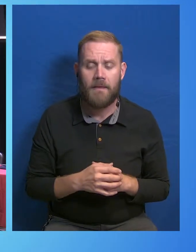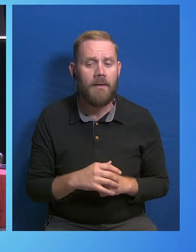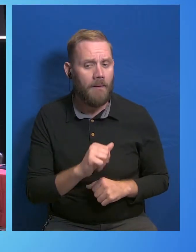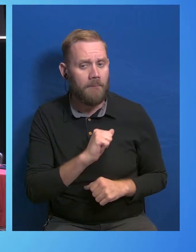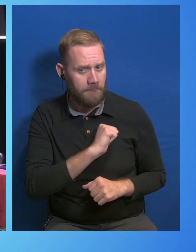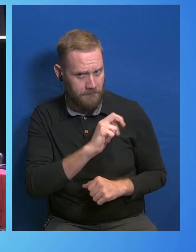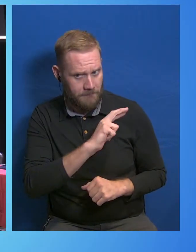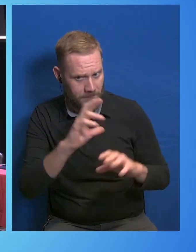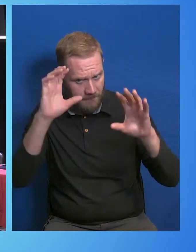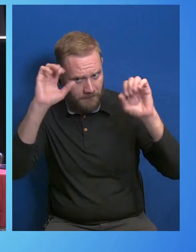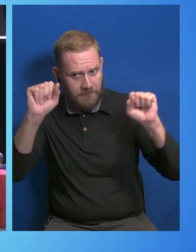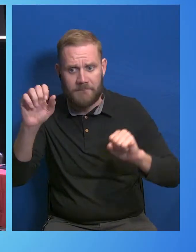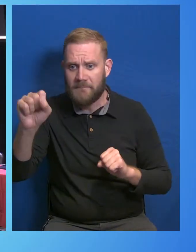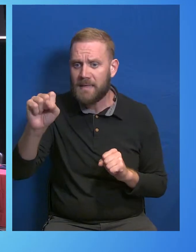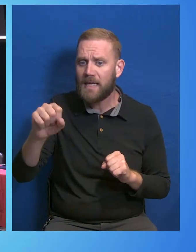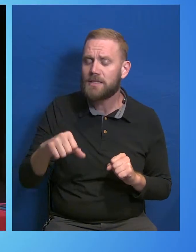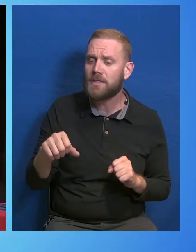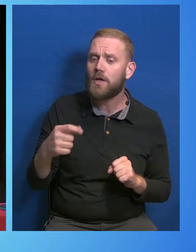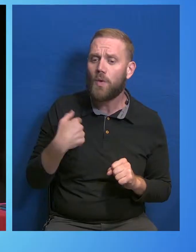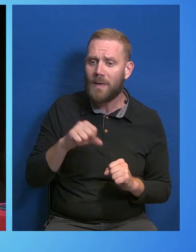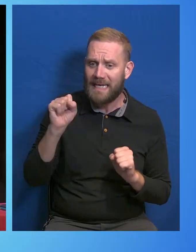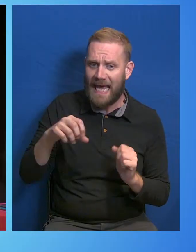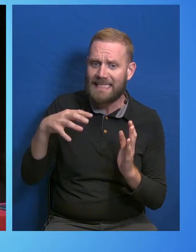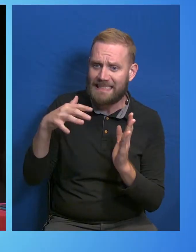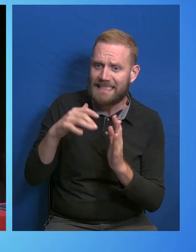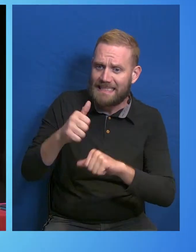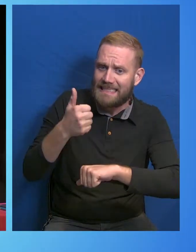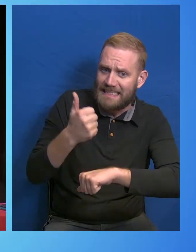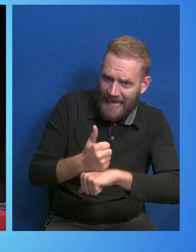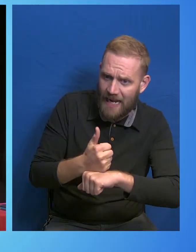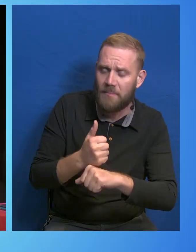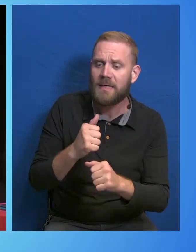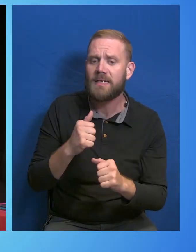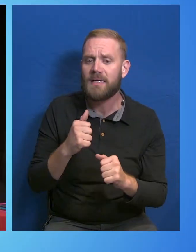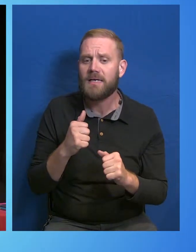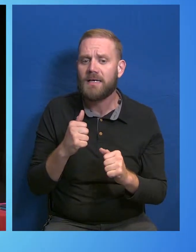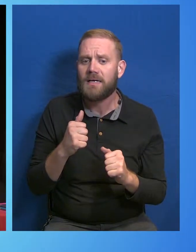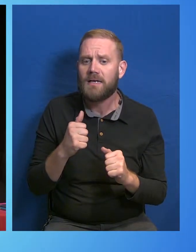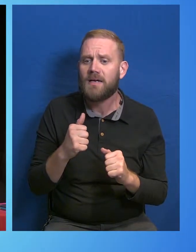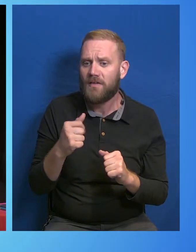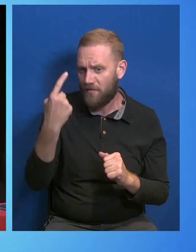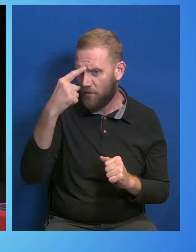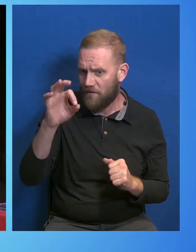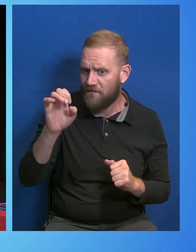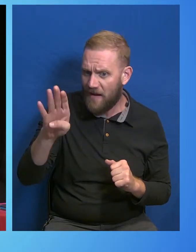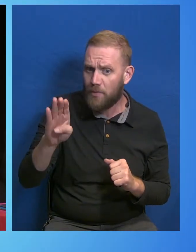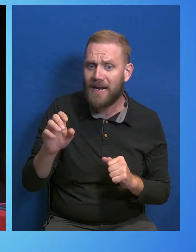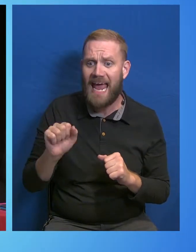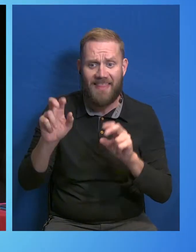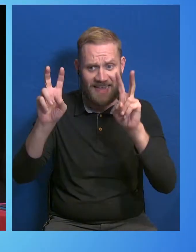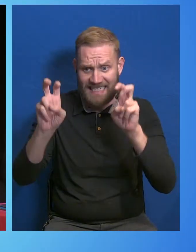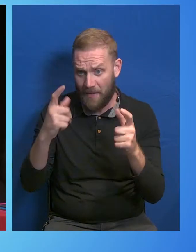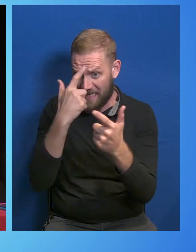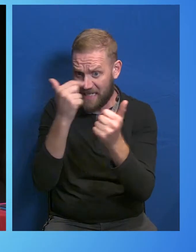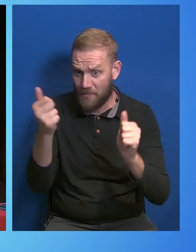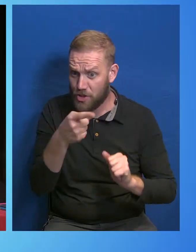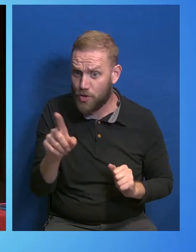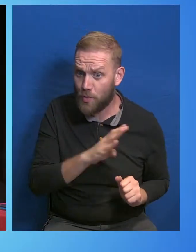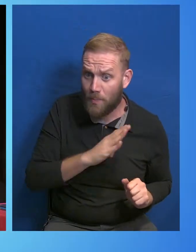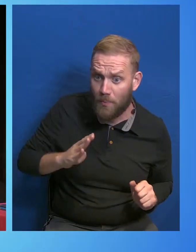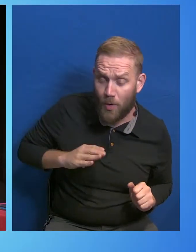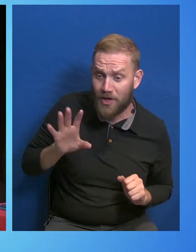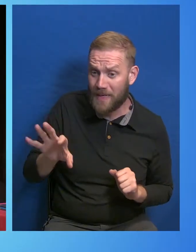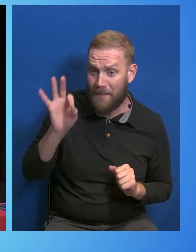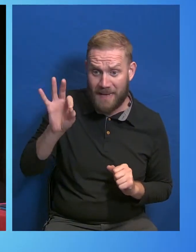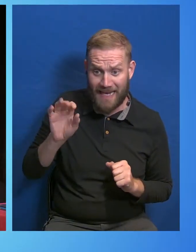Yes, this is Superintendent Reichman, and we can study a work study session, schedule a work study session in February, and the topic is up to the board. You can pick a